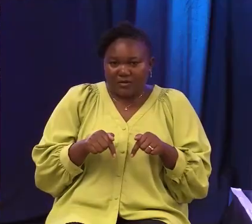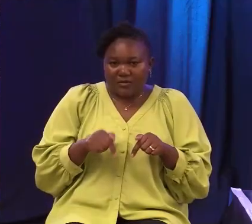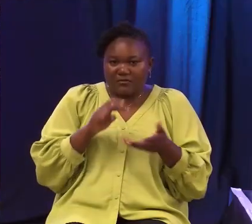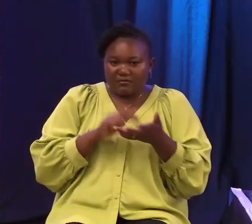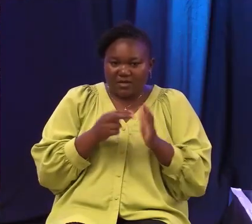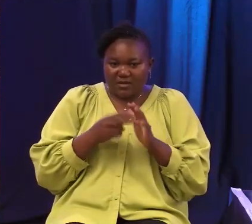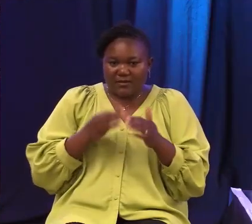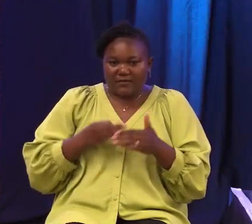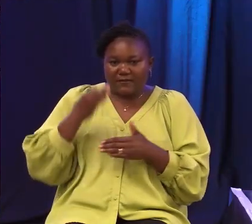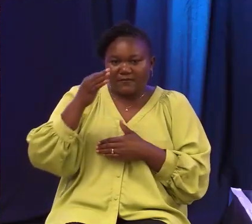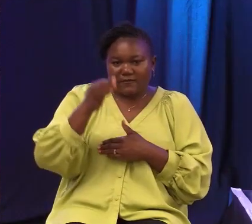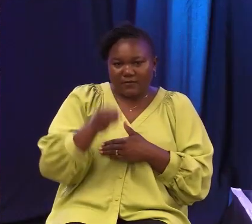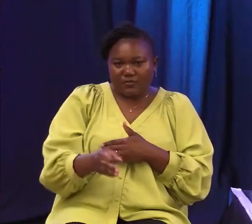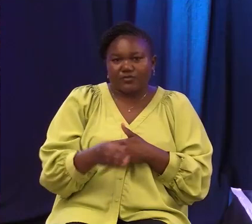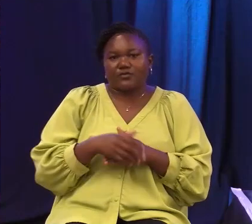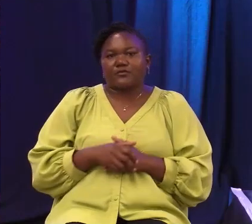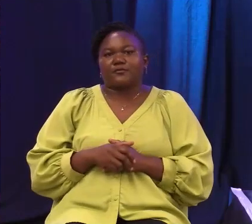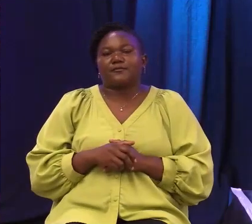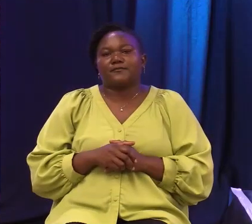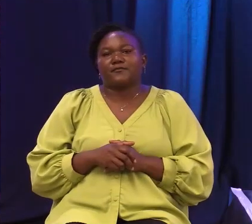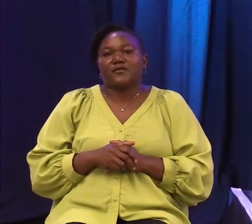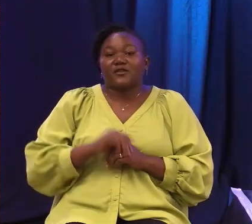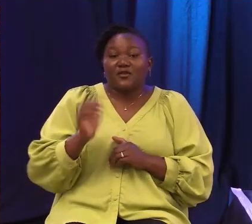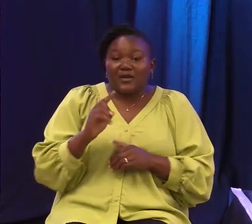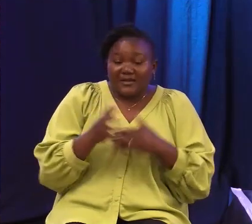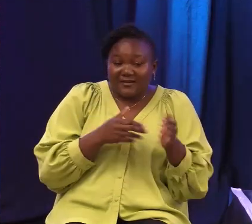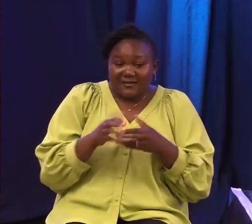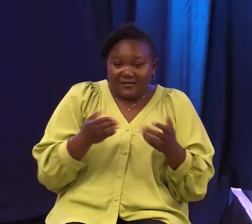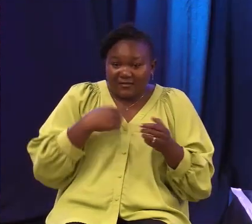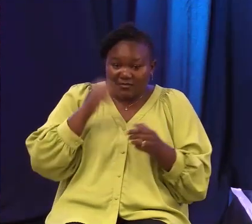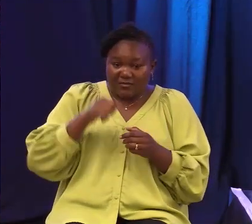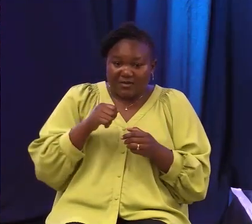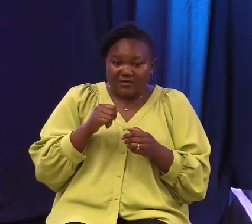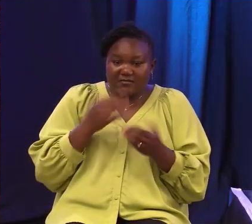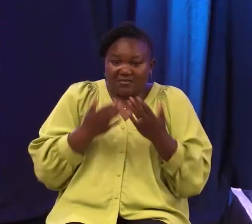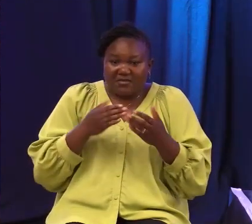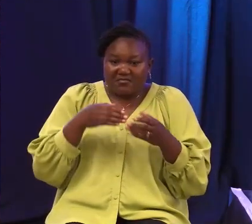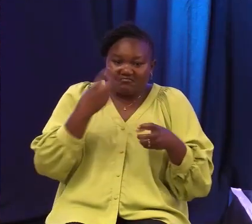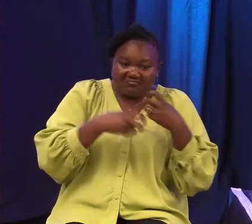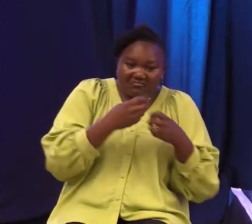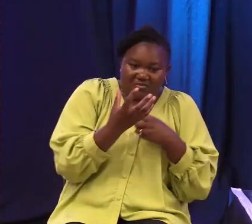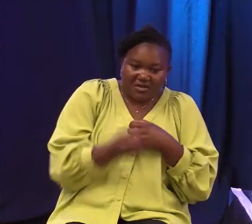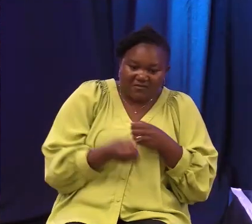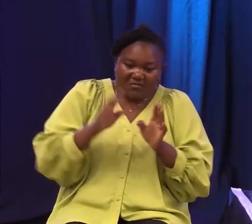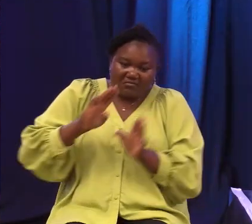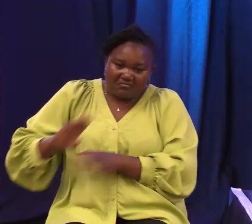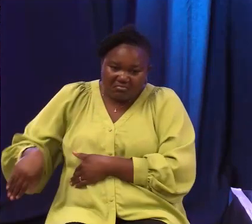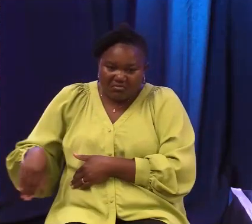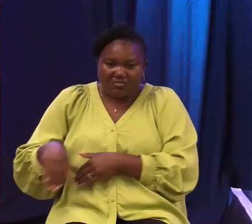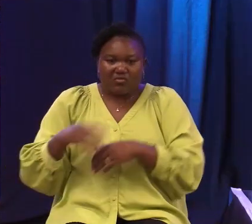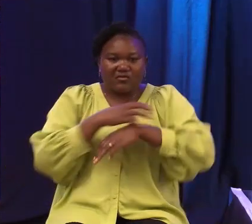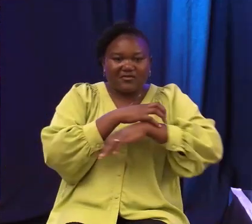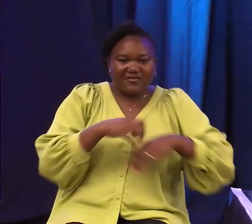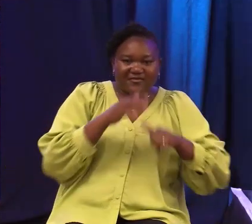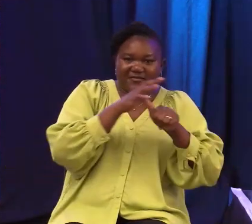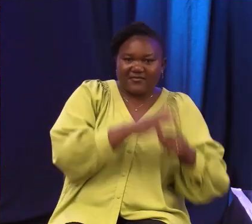future generation of tomorrow. Whatever we messed up with our children, neglect or violate their